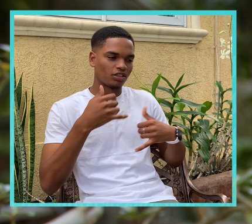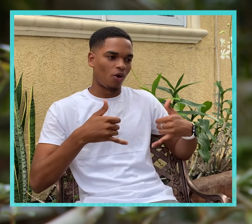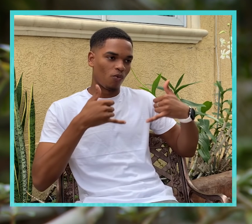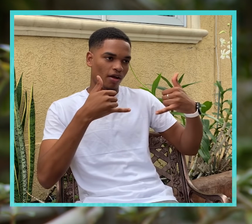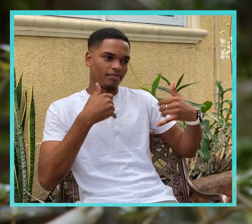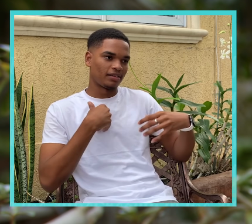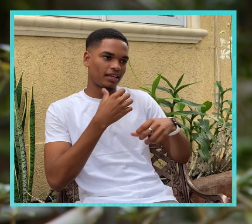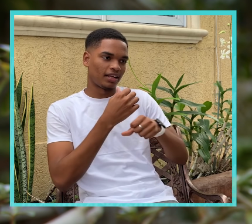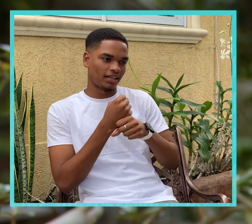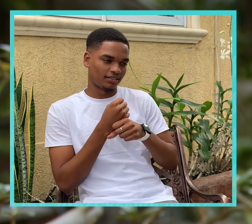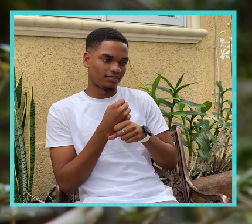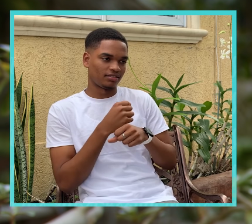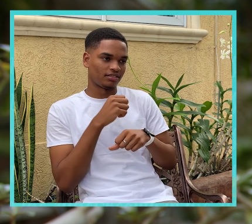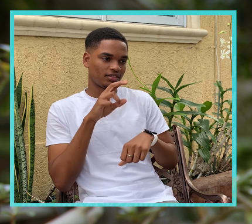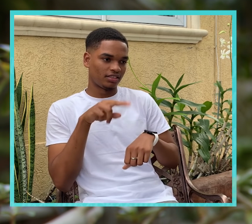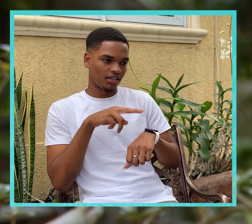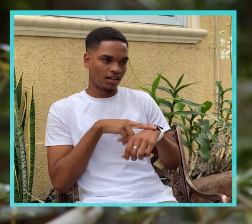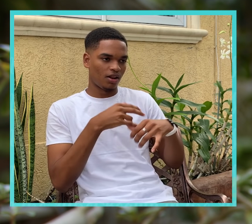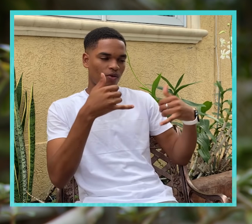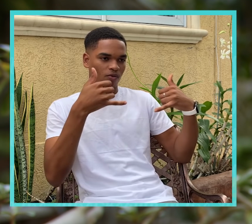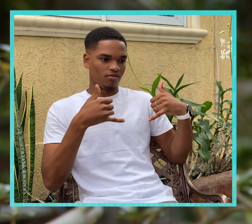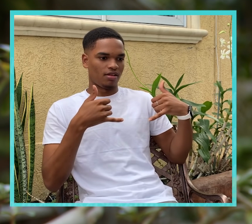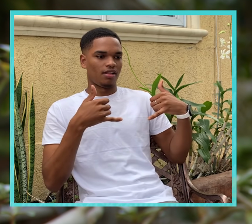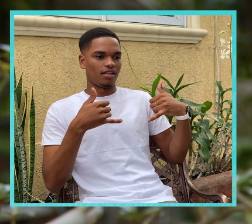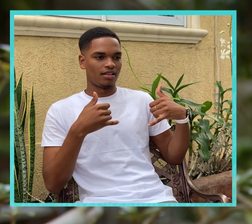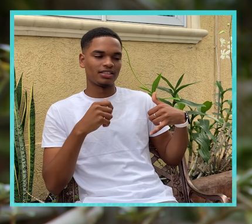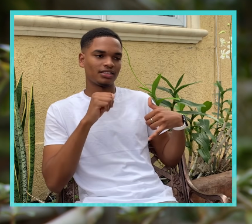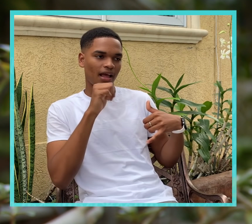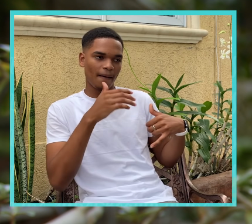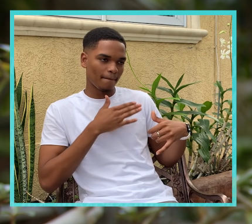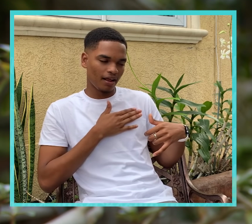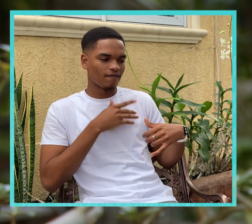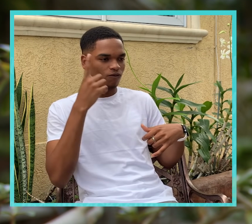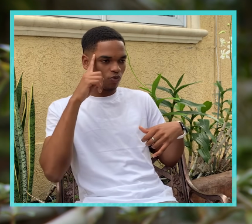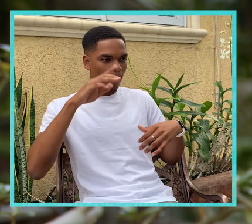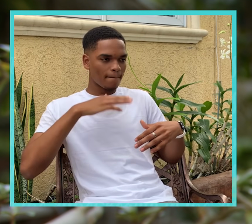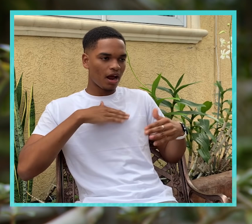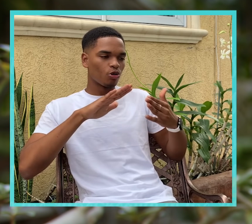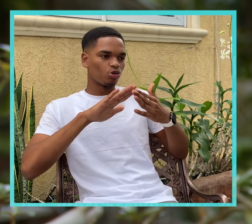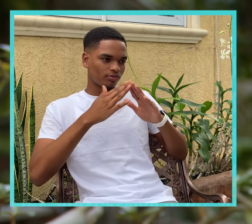It's not mine. It's for an entire community, my deaf community.